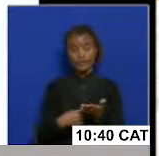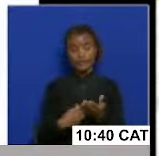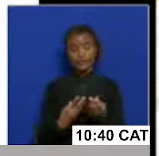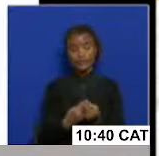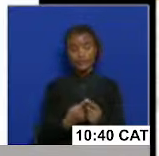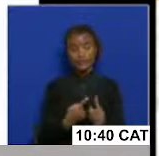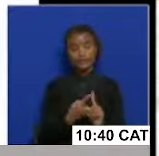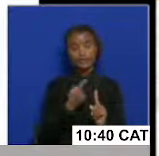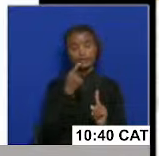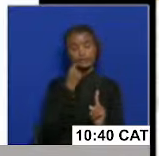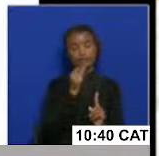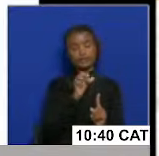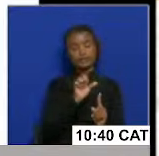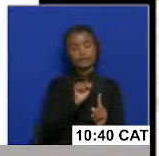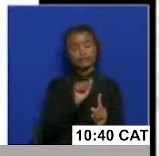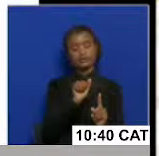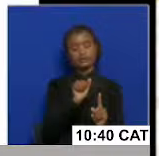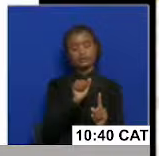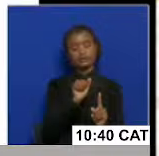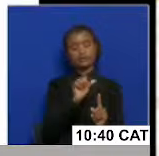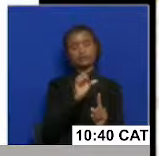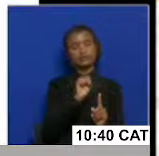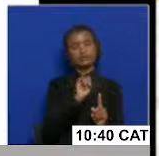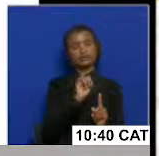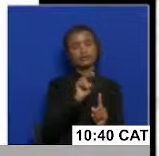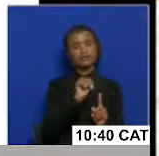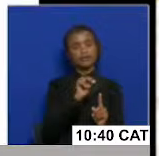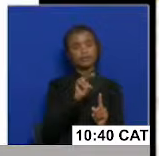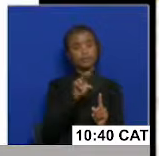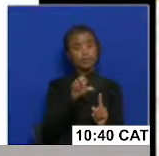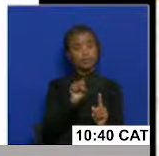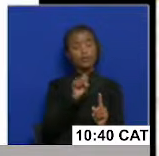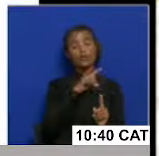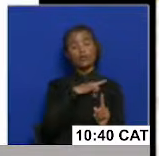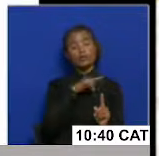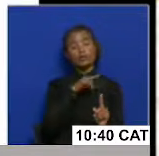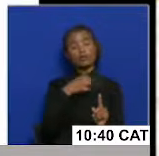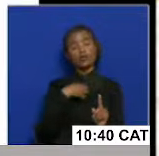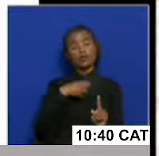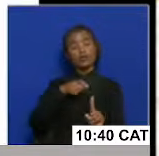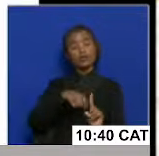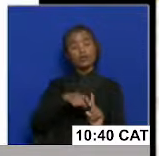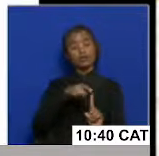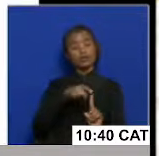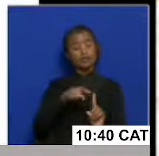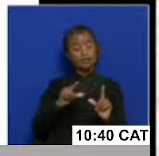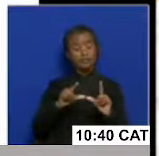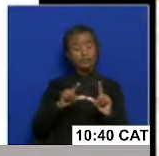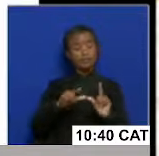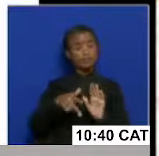the relevant permits for the stones. While I was still on the line